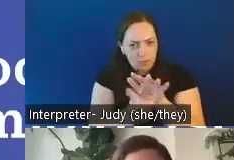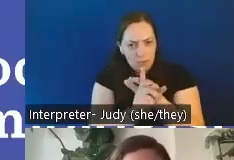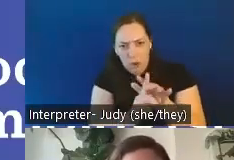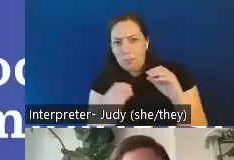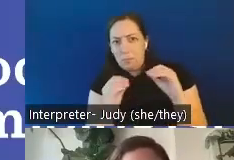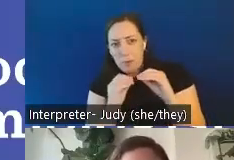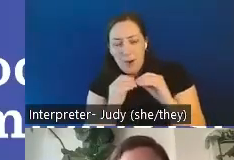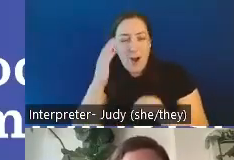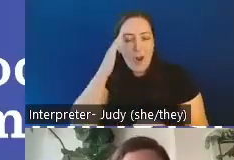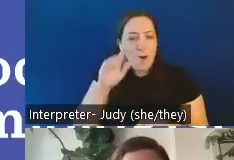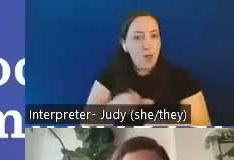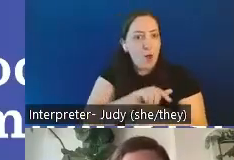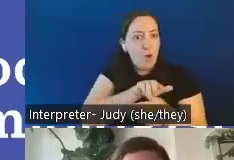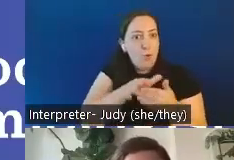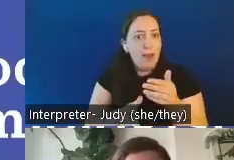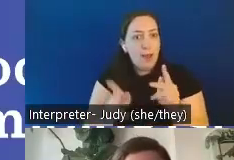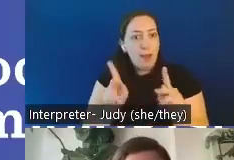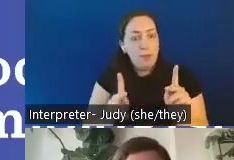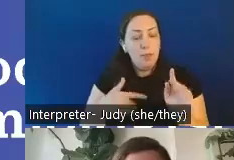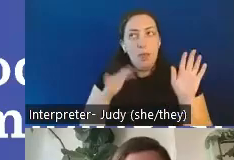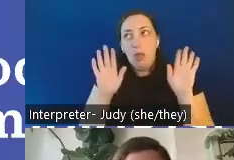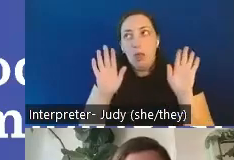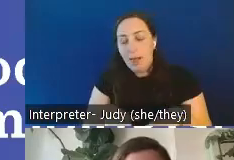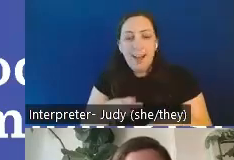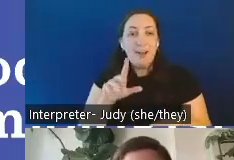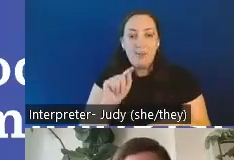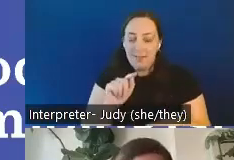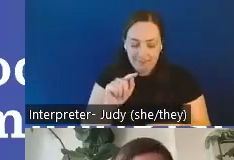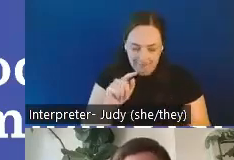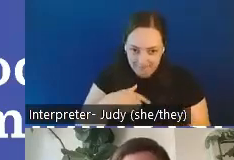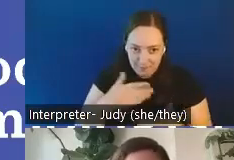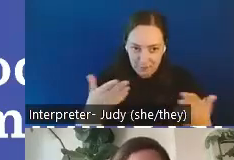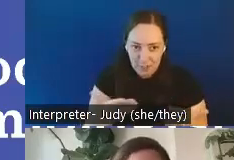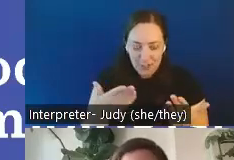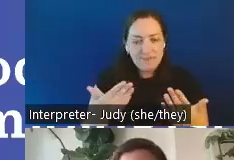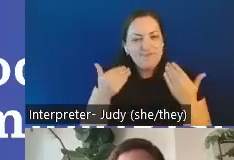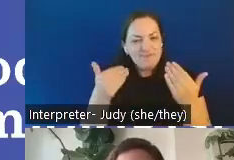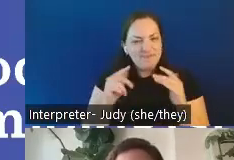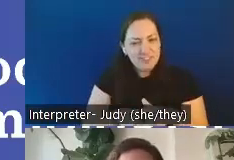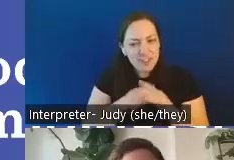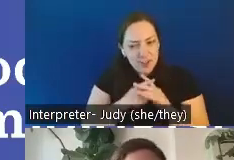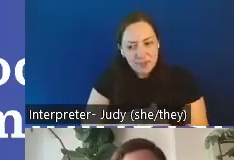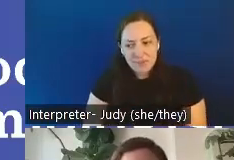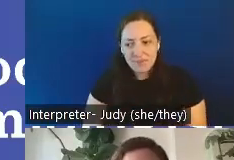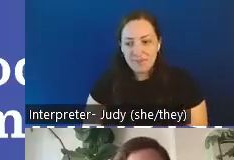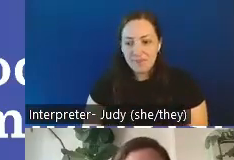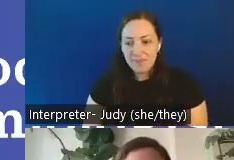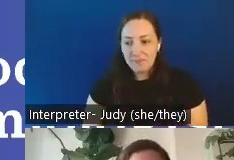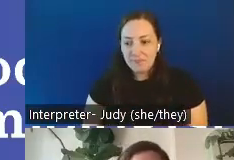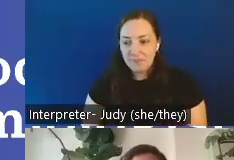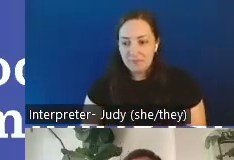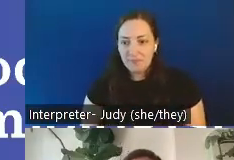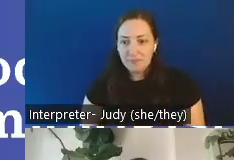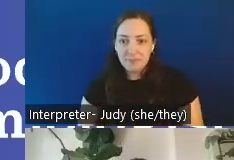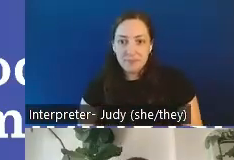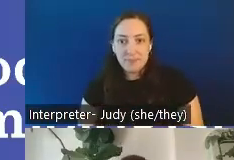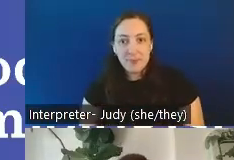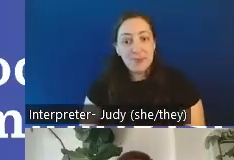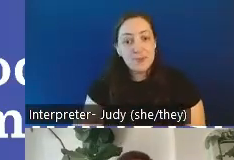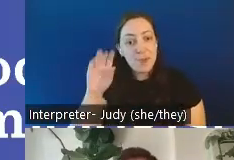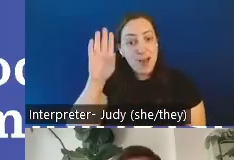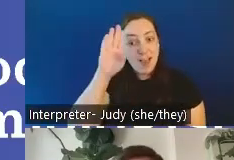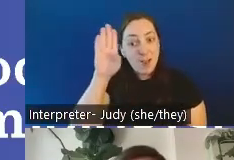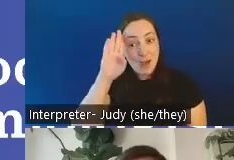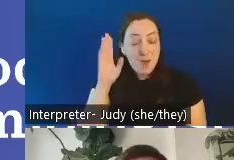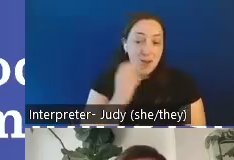never easy, and there's a lot going on. But let's jump in and get started. Hello, everyone. Thank you